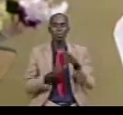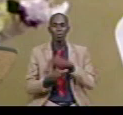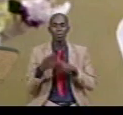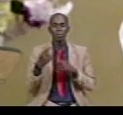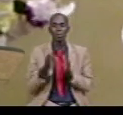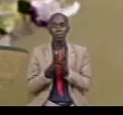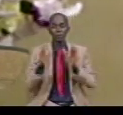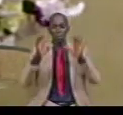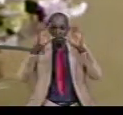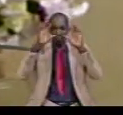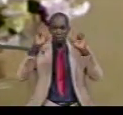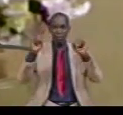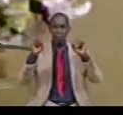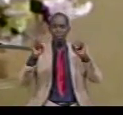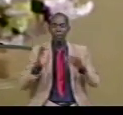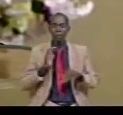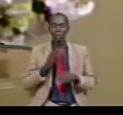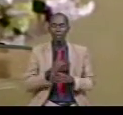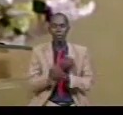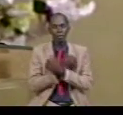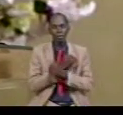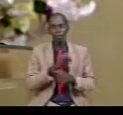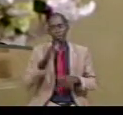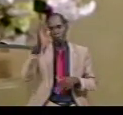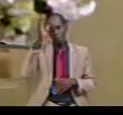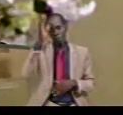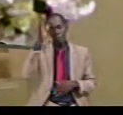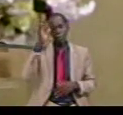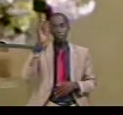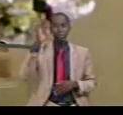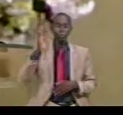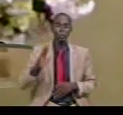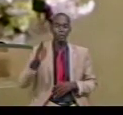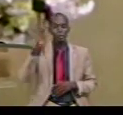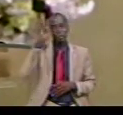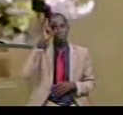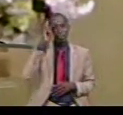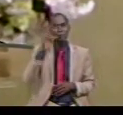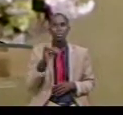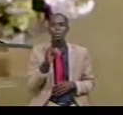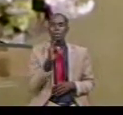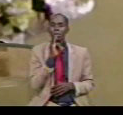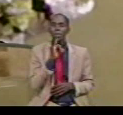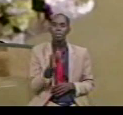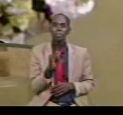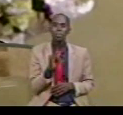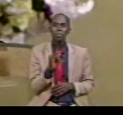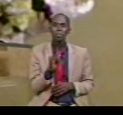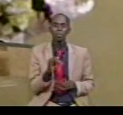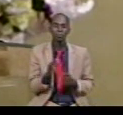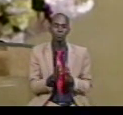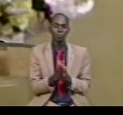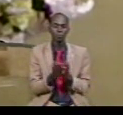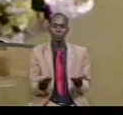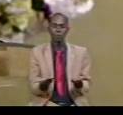Superintendent, our beloved pastor, W.F. KUMUYI, is literature